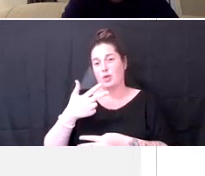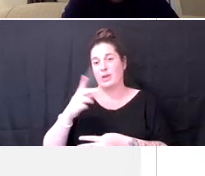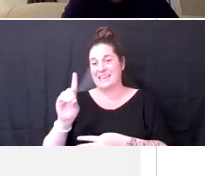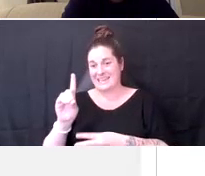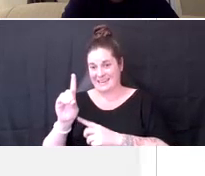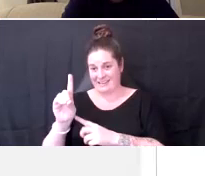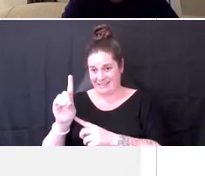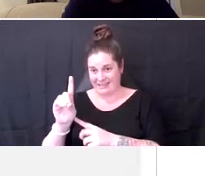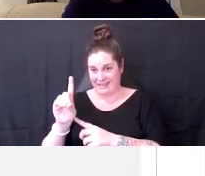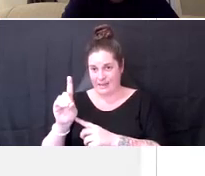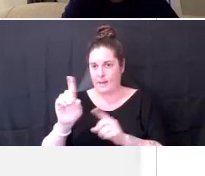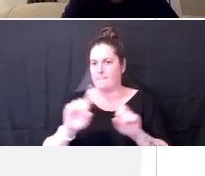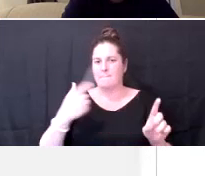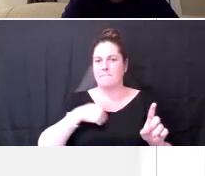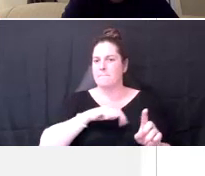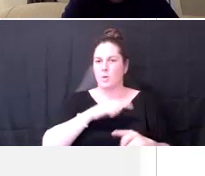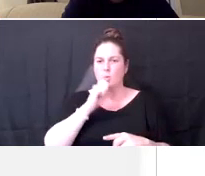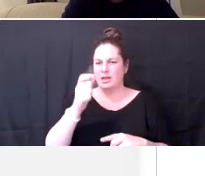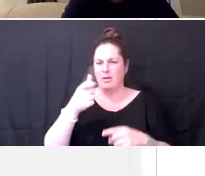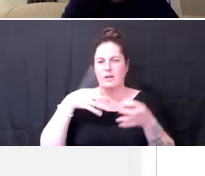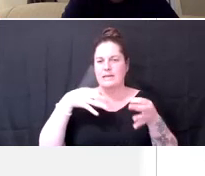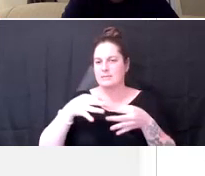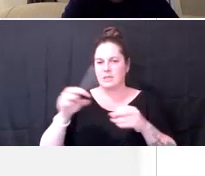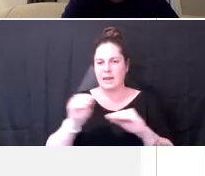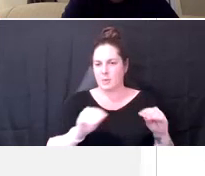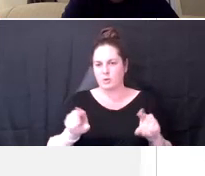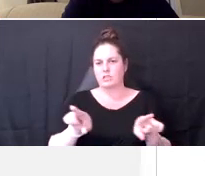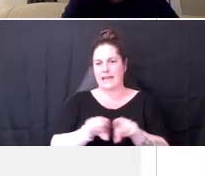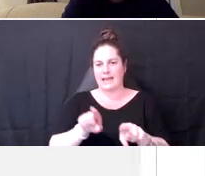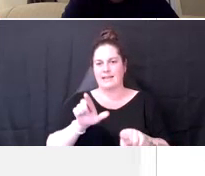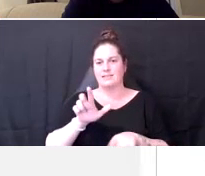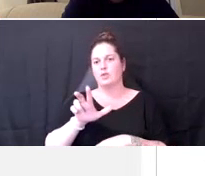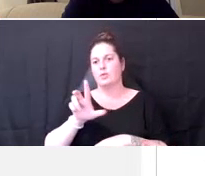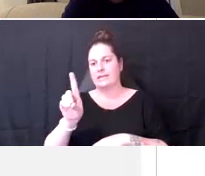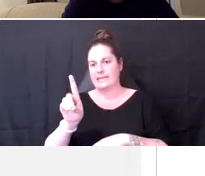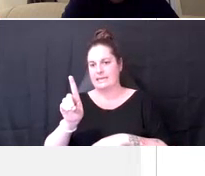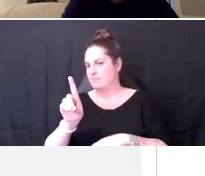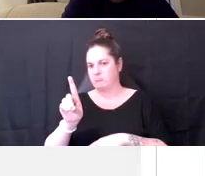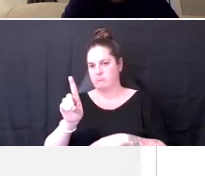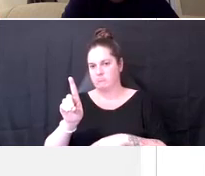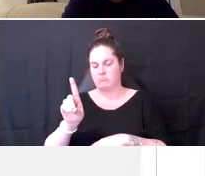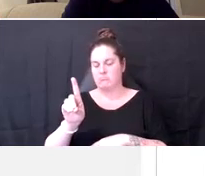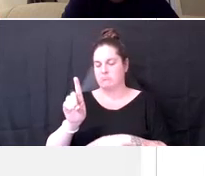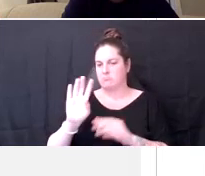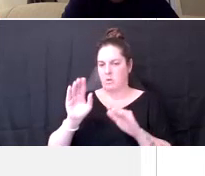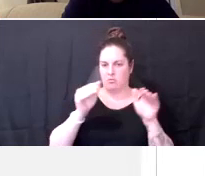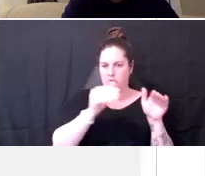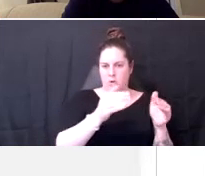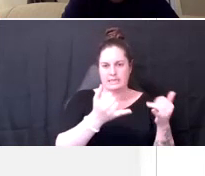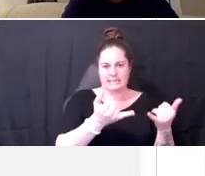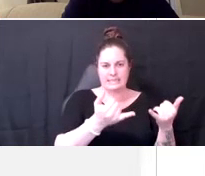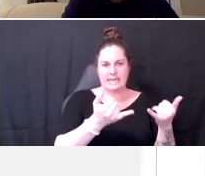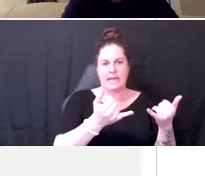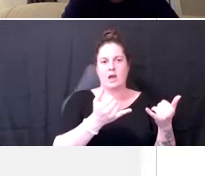try to describe the motion from a 3D perspective. In here, we look at the motion from the